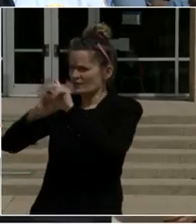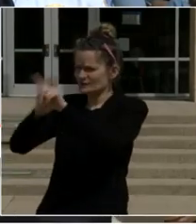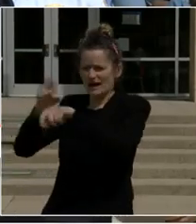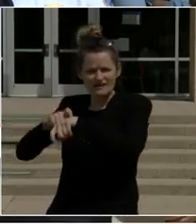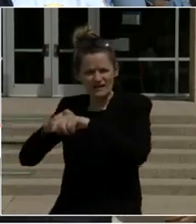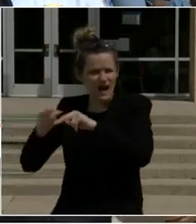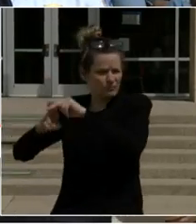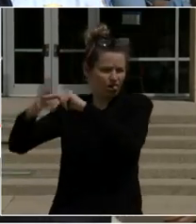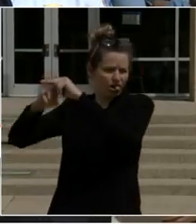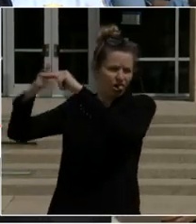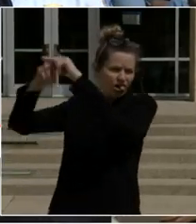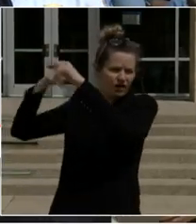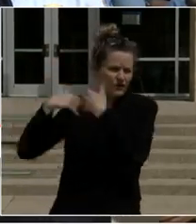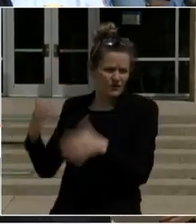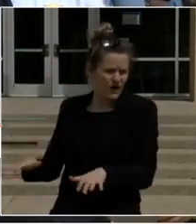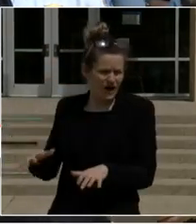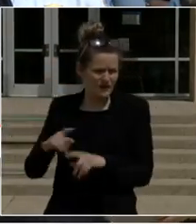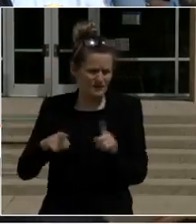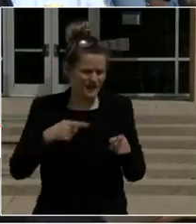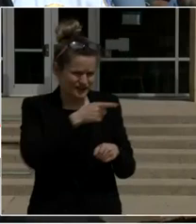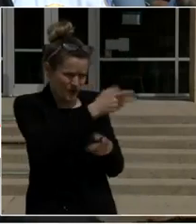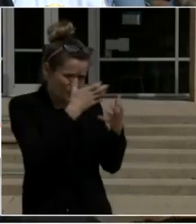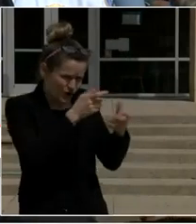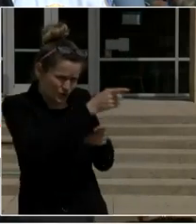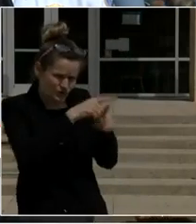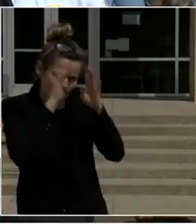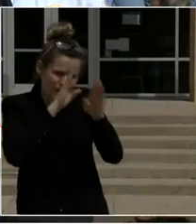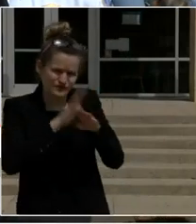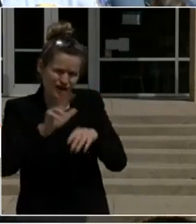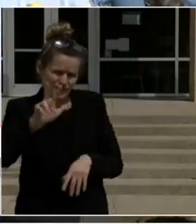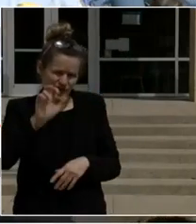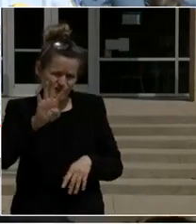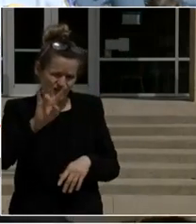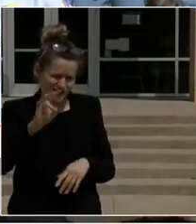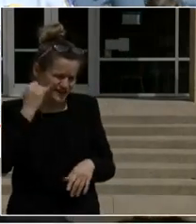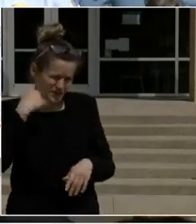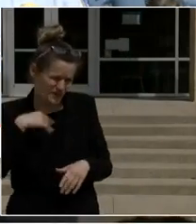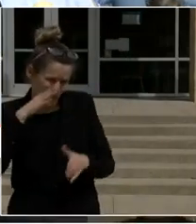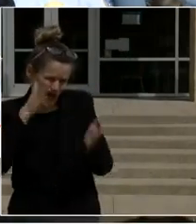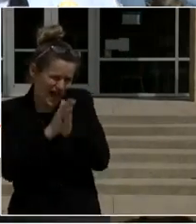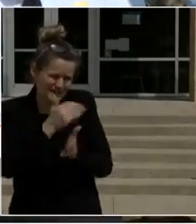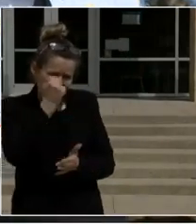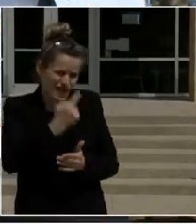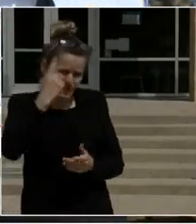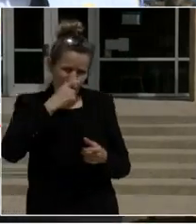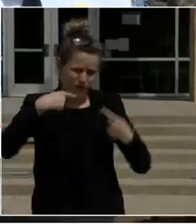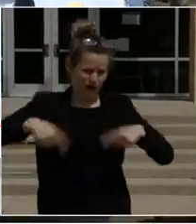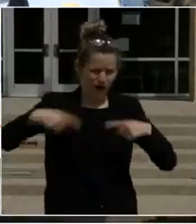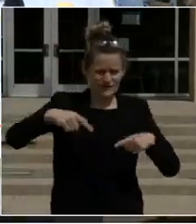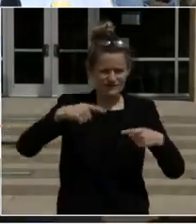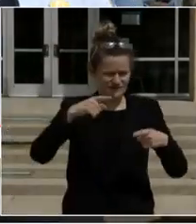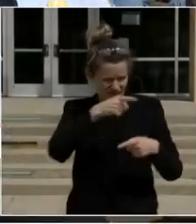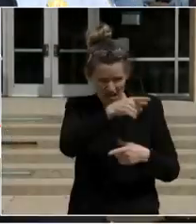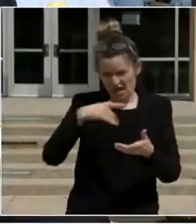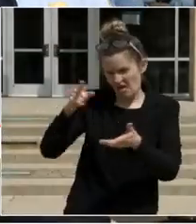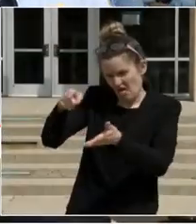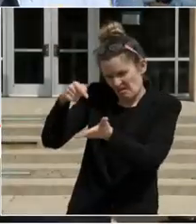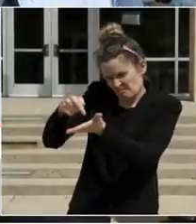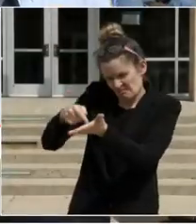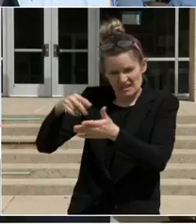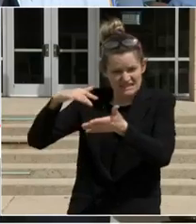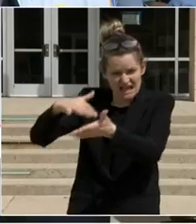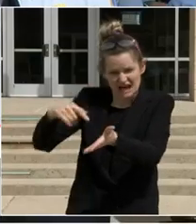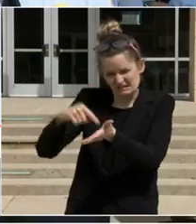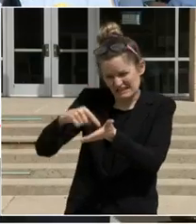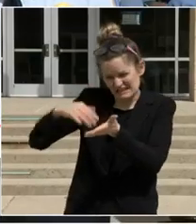So focus on 347. And you ask anybody who raises the argument, study, study, study, if that is acceptable